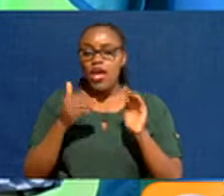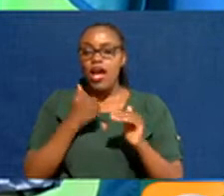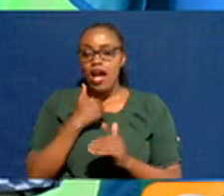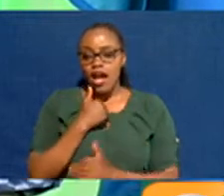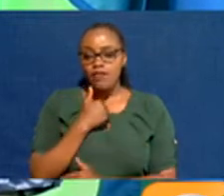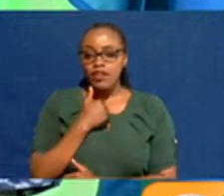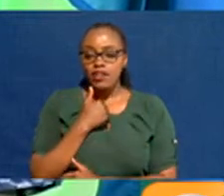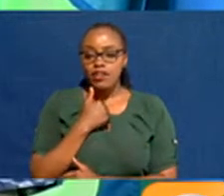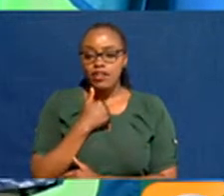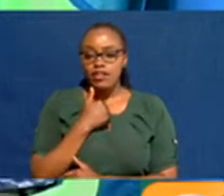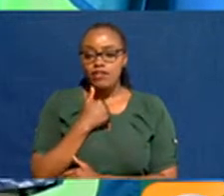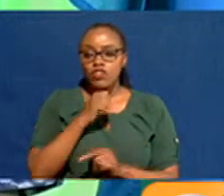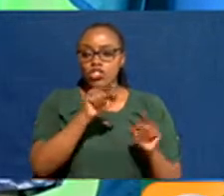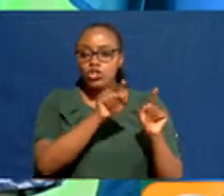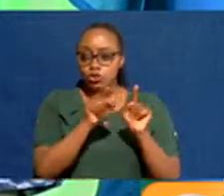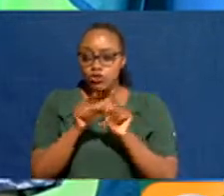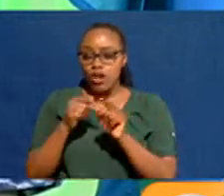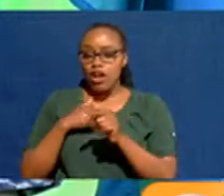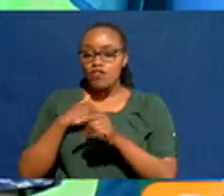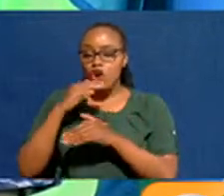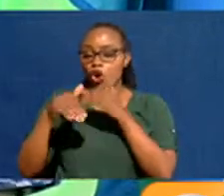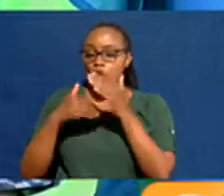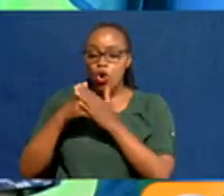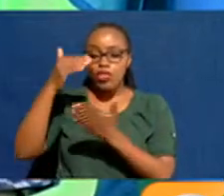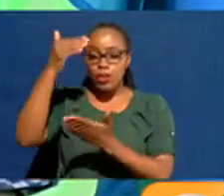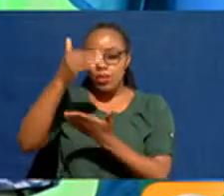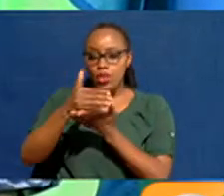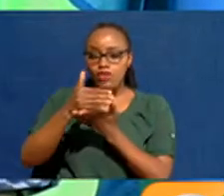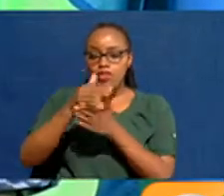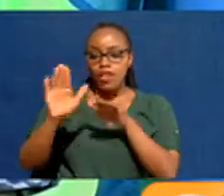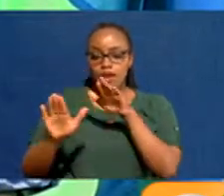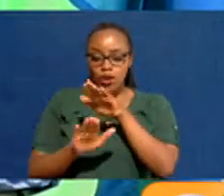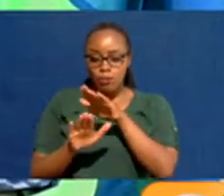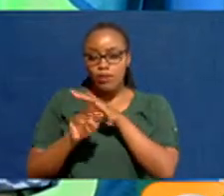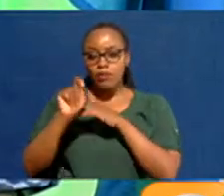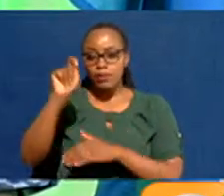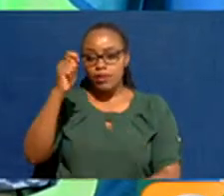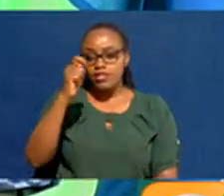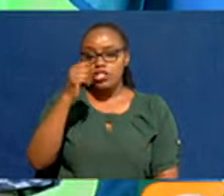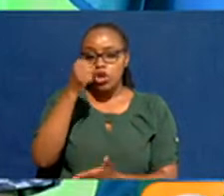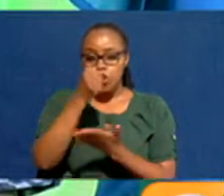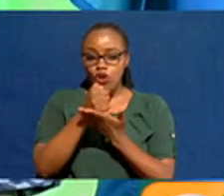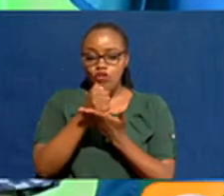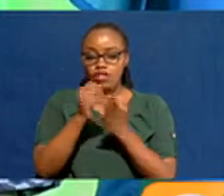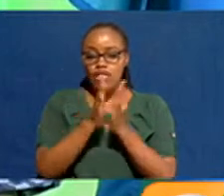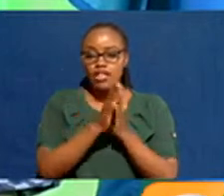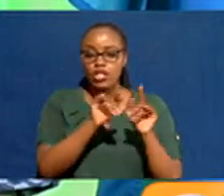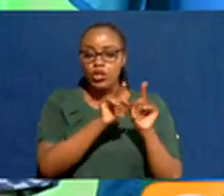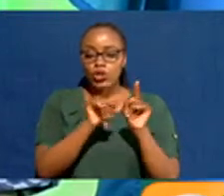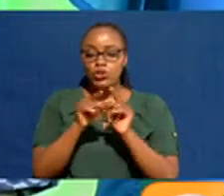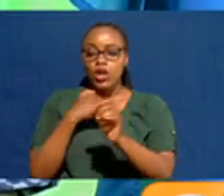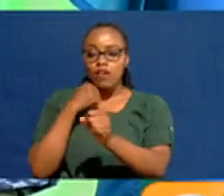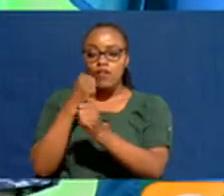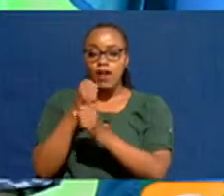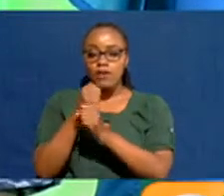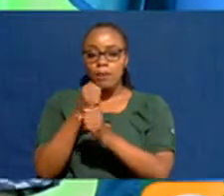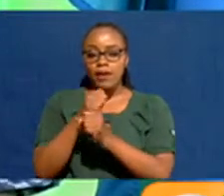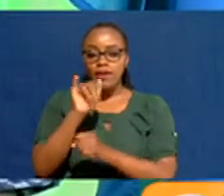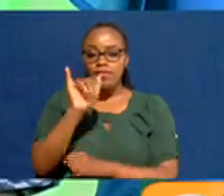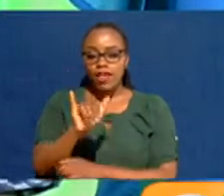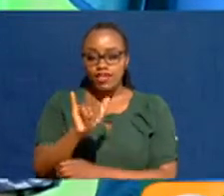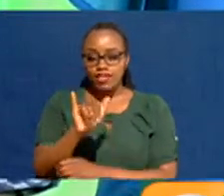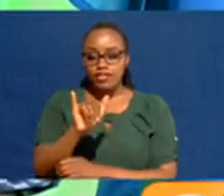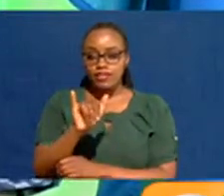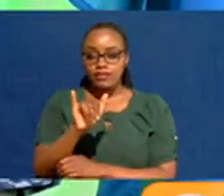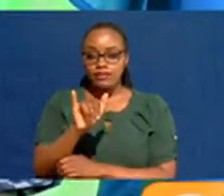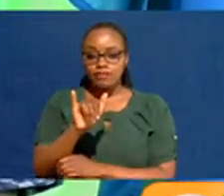Kenyatta, cut all funds to the office of the deputy president. For 4 years, President William